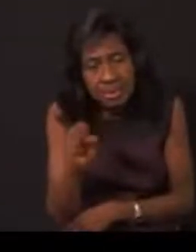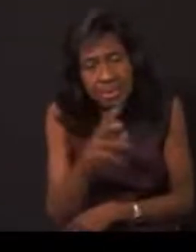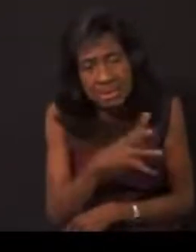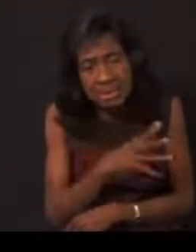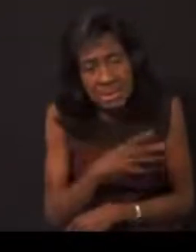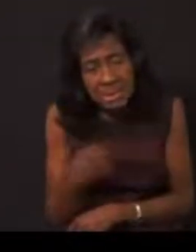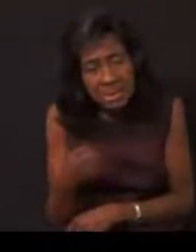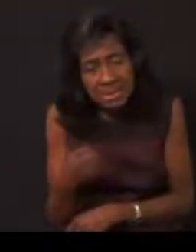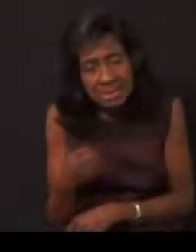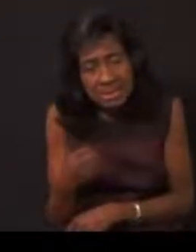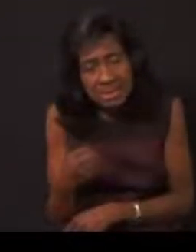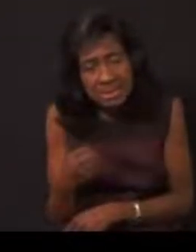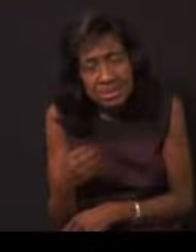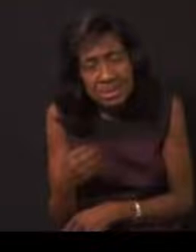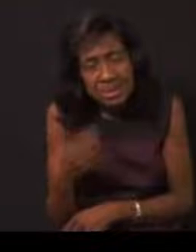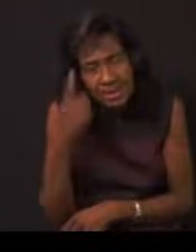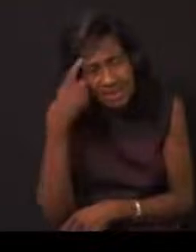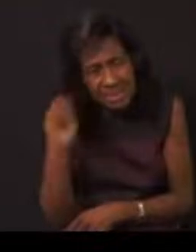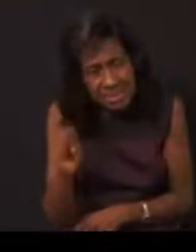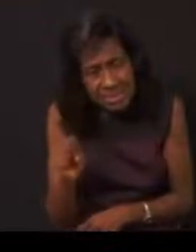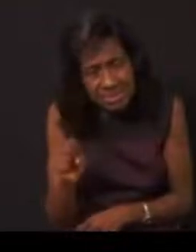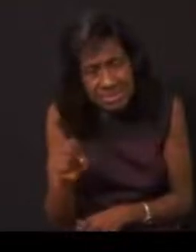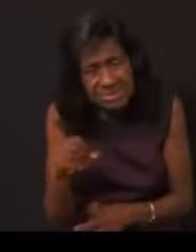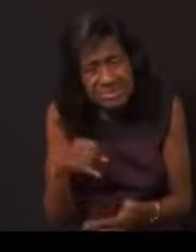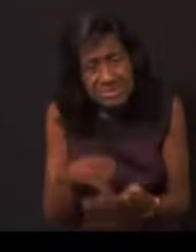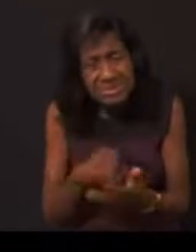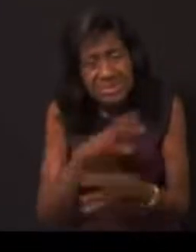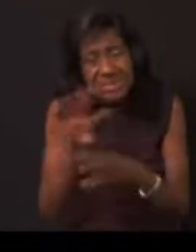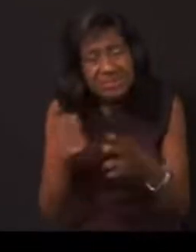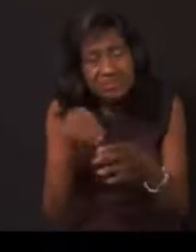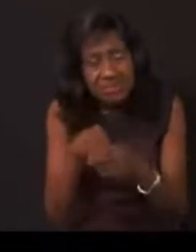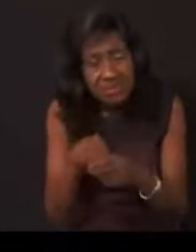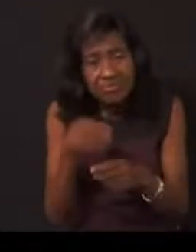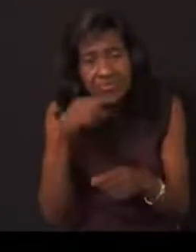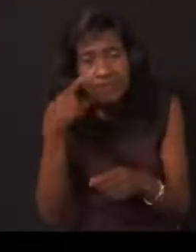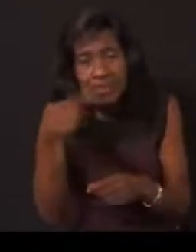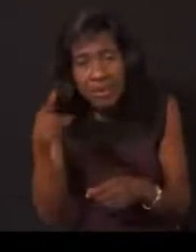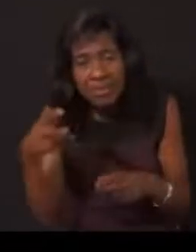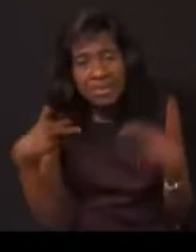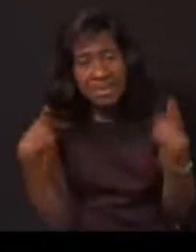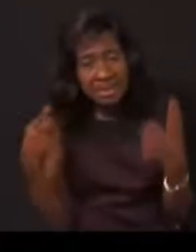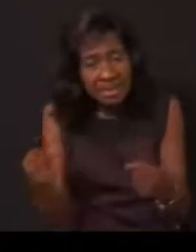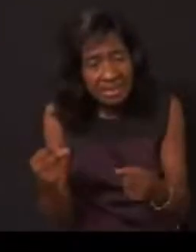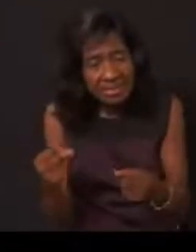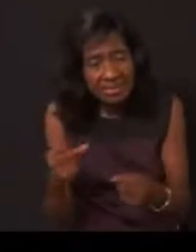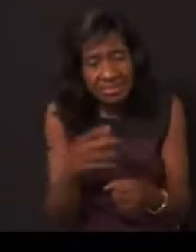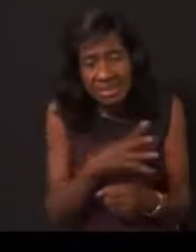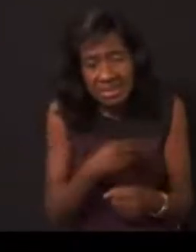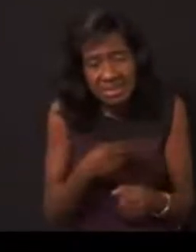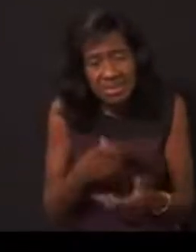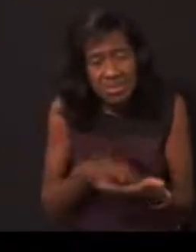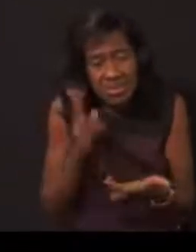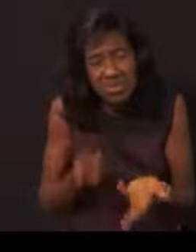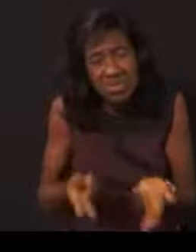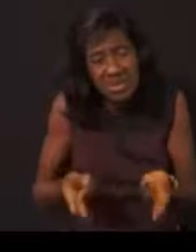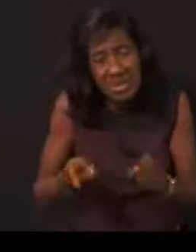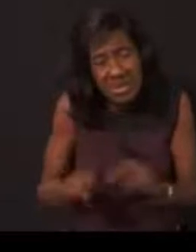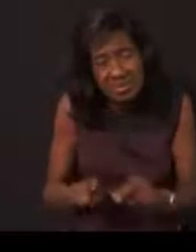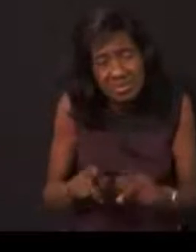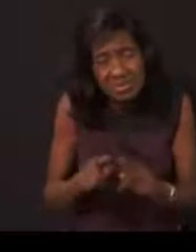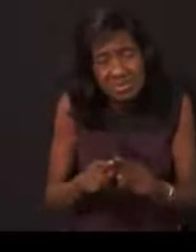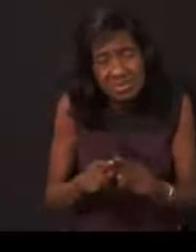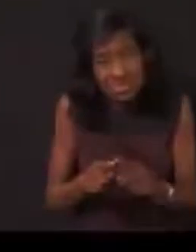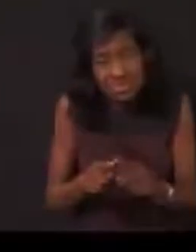involves particularly public health and the potential impact on somebody else who is your colleague, your